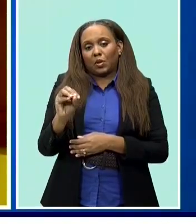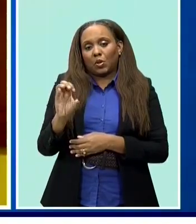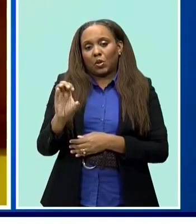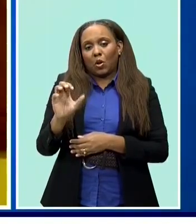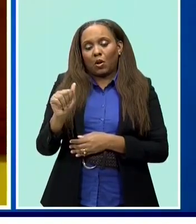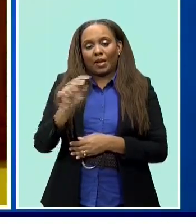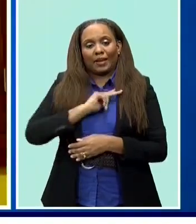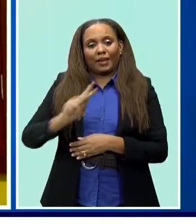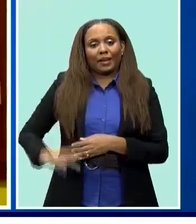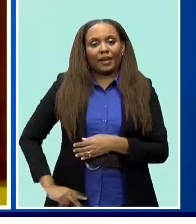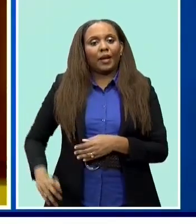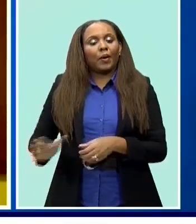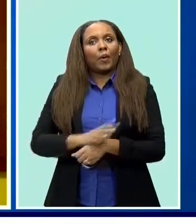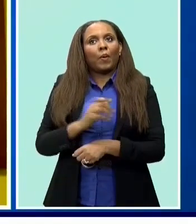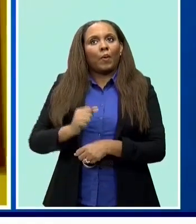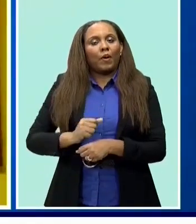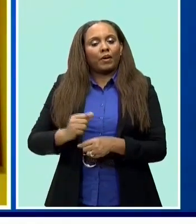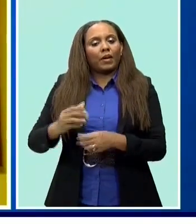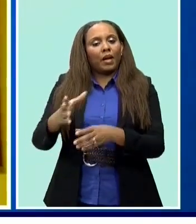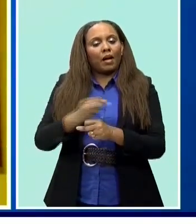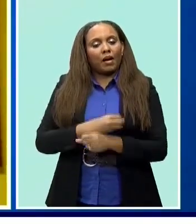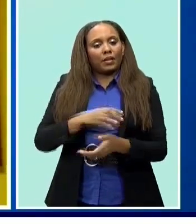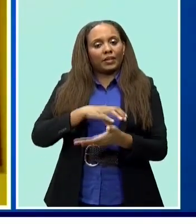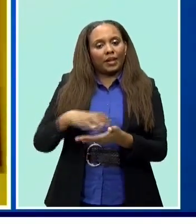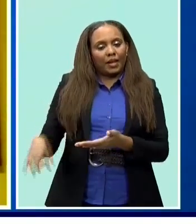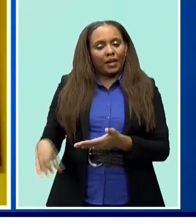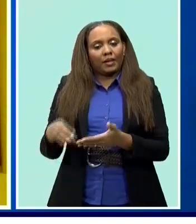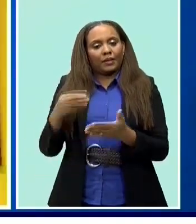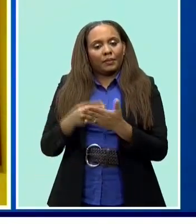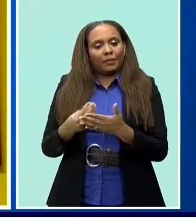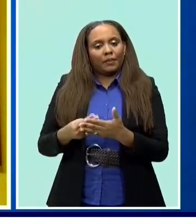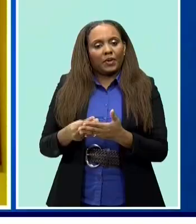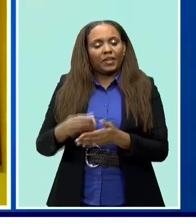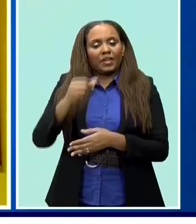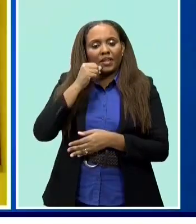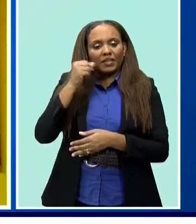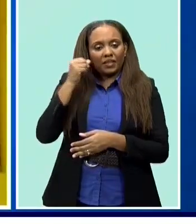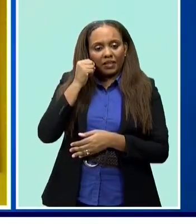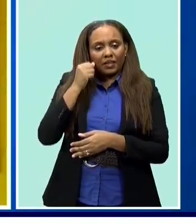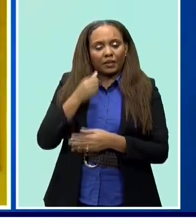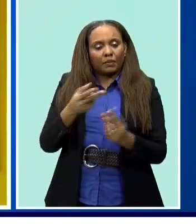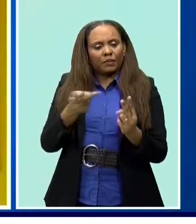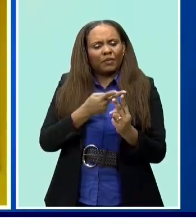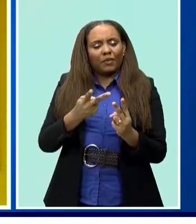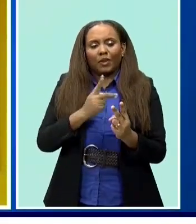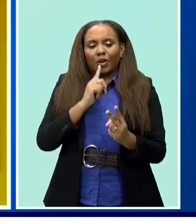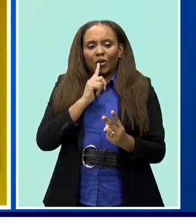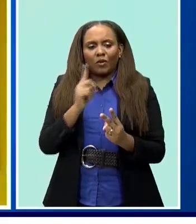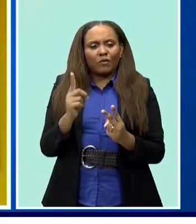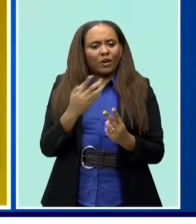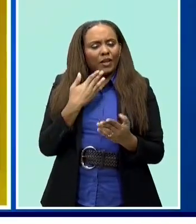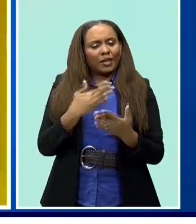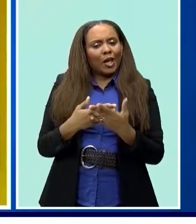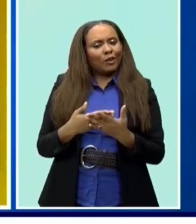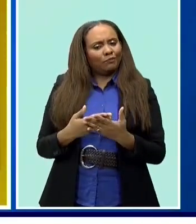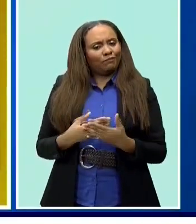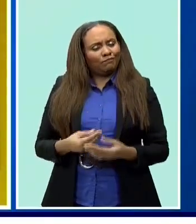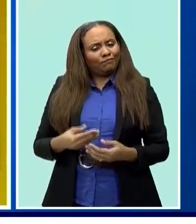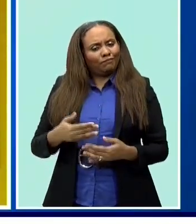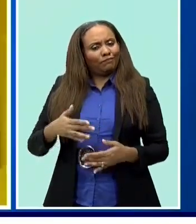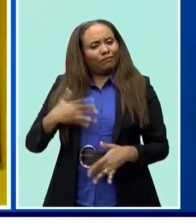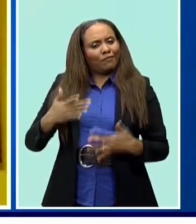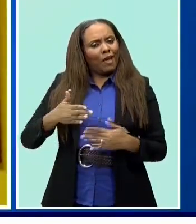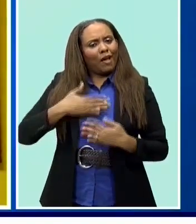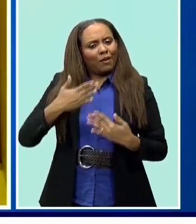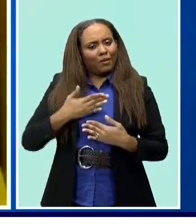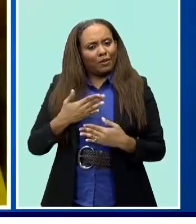Monarch, put on by 4D Entertainment, officially collected their winnings yesterday. The two seemed in good spirits despite rumors of controversy over